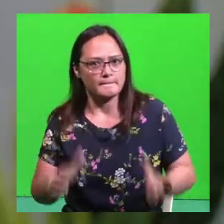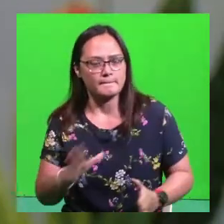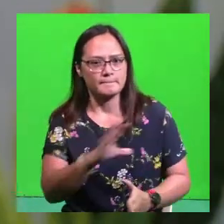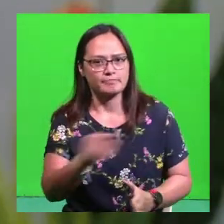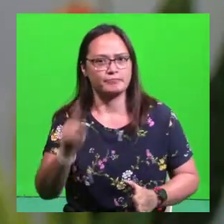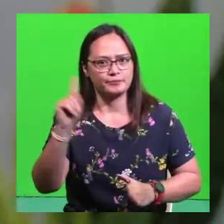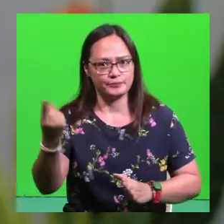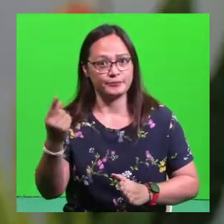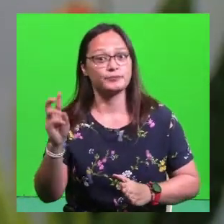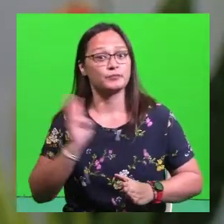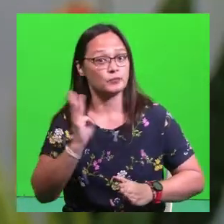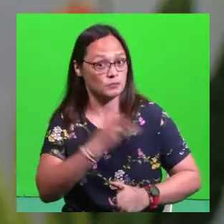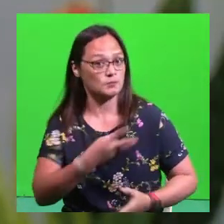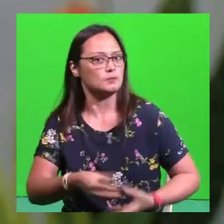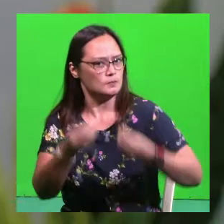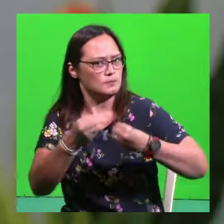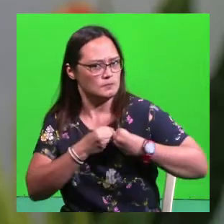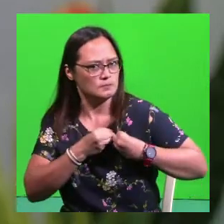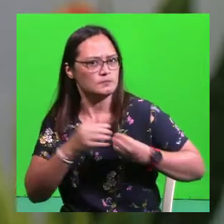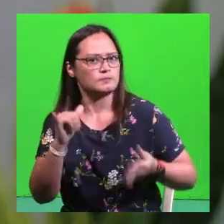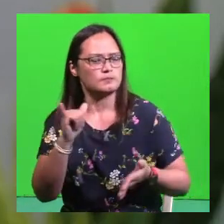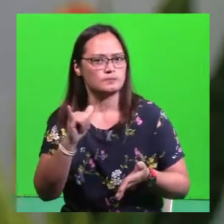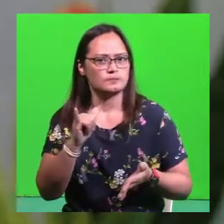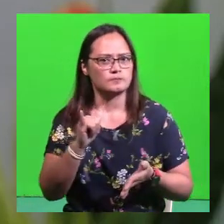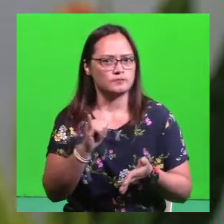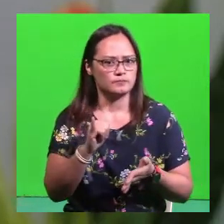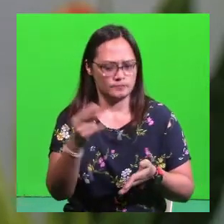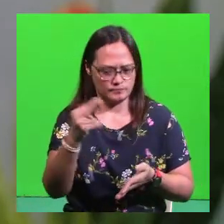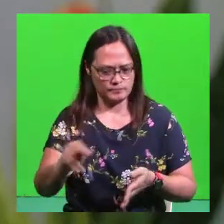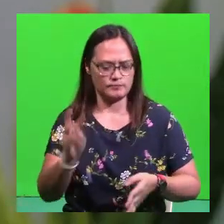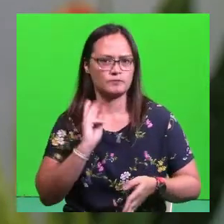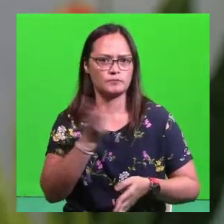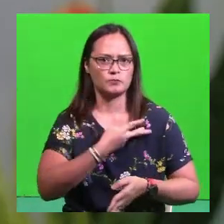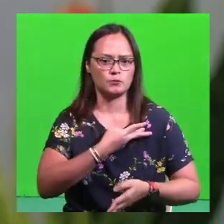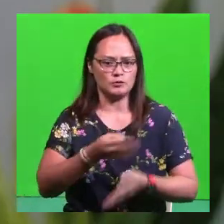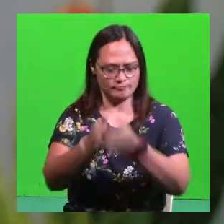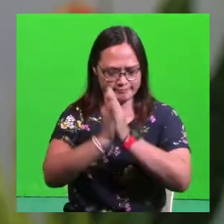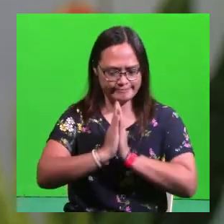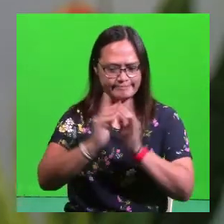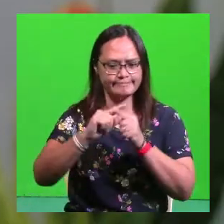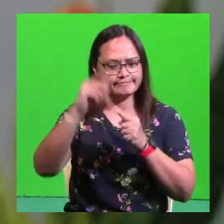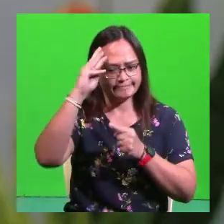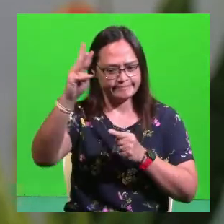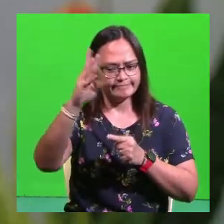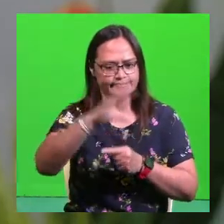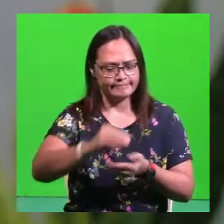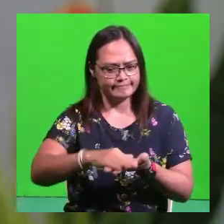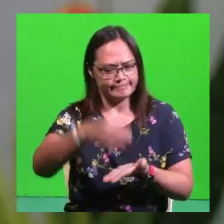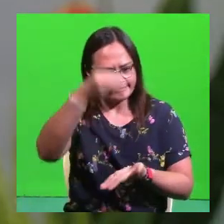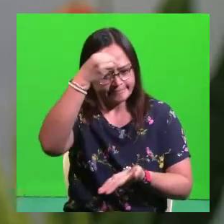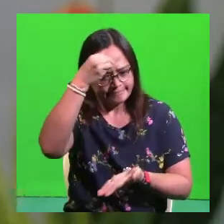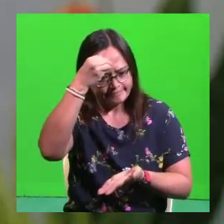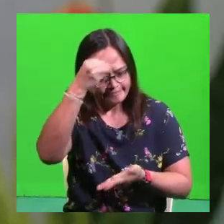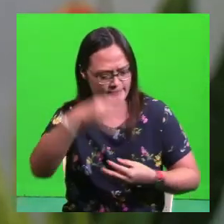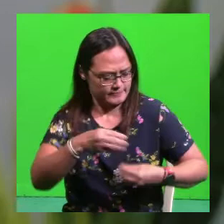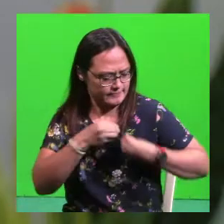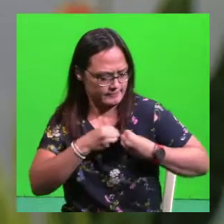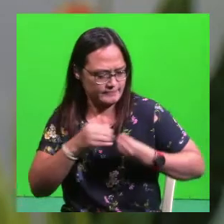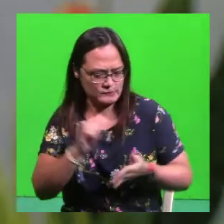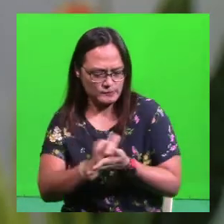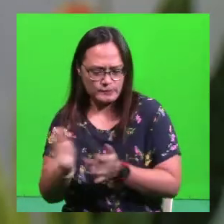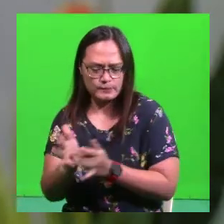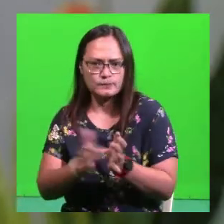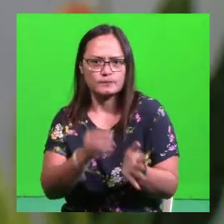sinners. And once we do admit, then we come to Him in prayer, recognizing that